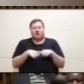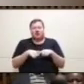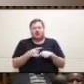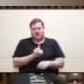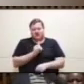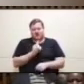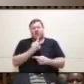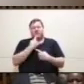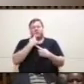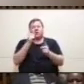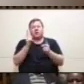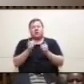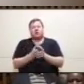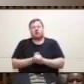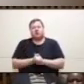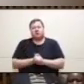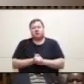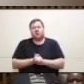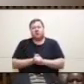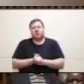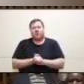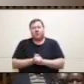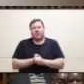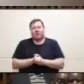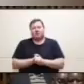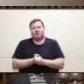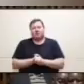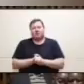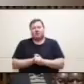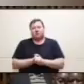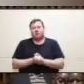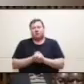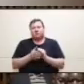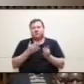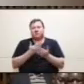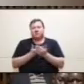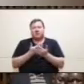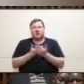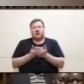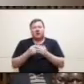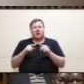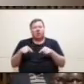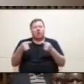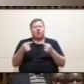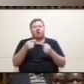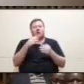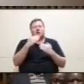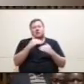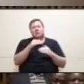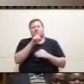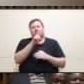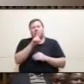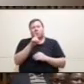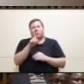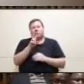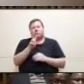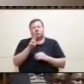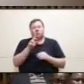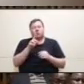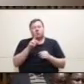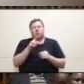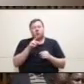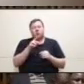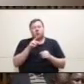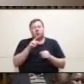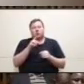self-declarations. The release may inadvertently result in contraventions of Section 112, 1J of MFMA